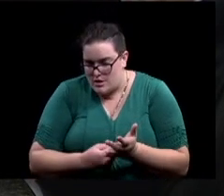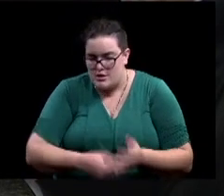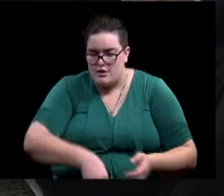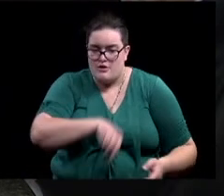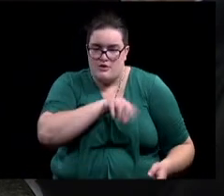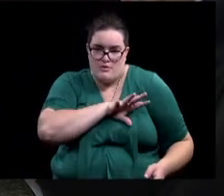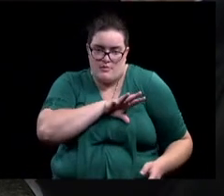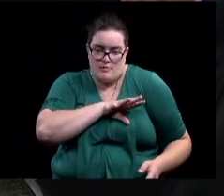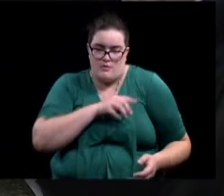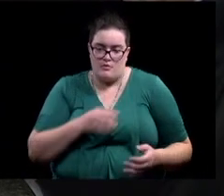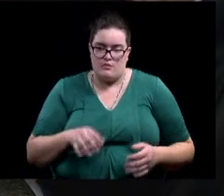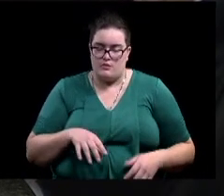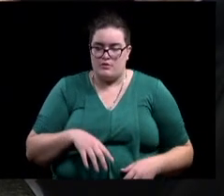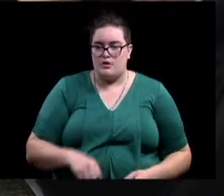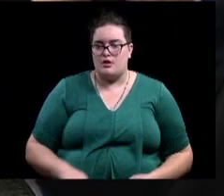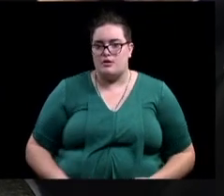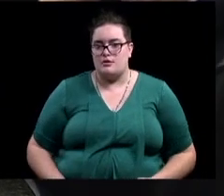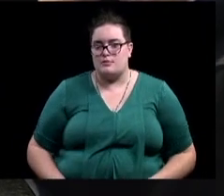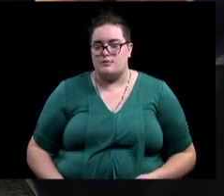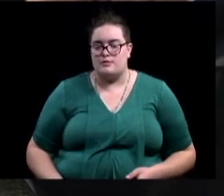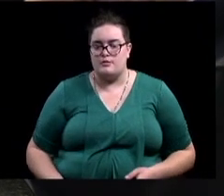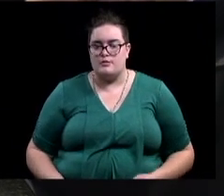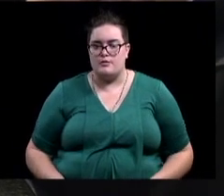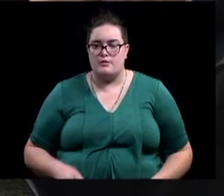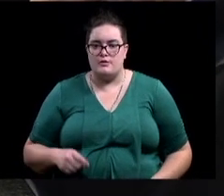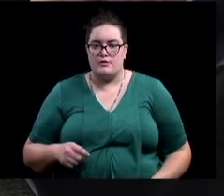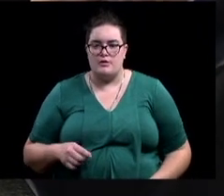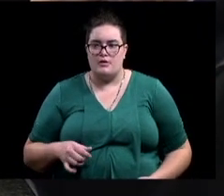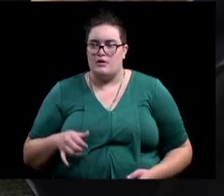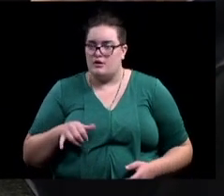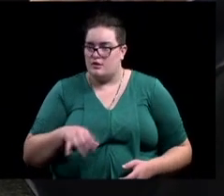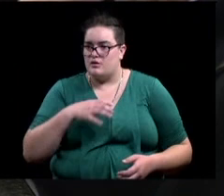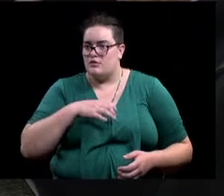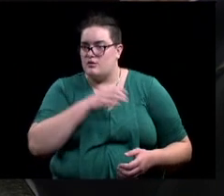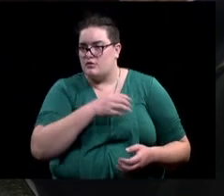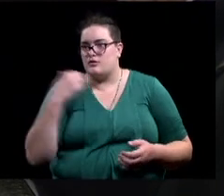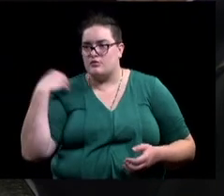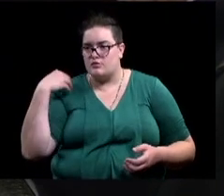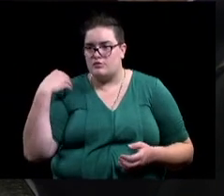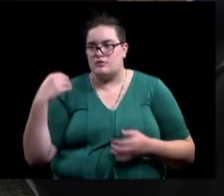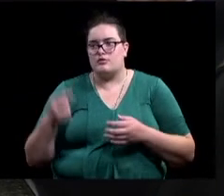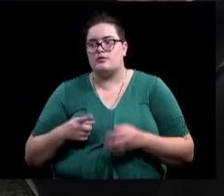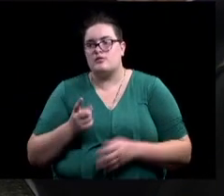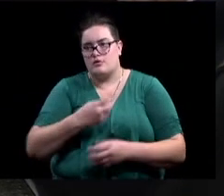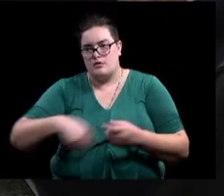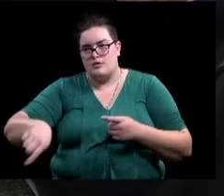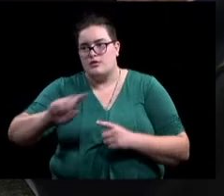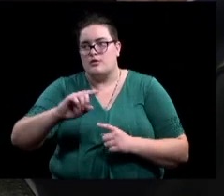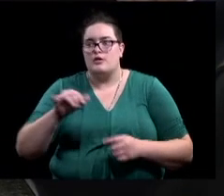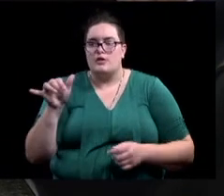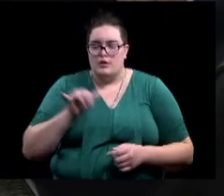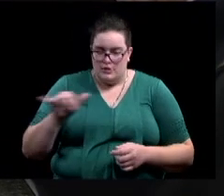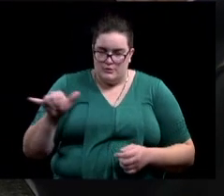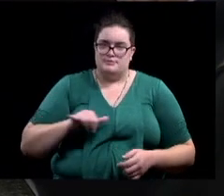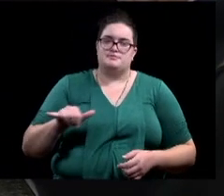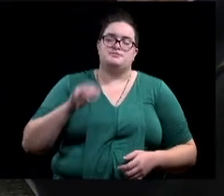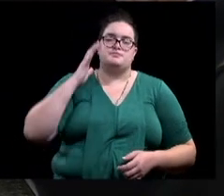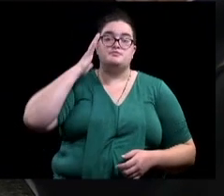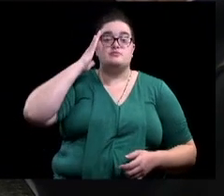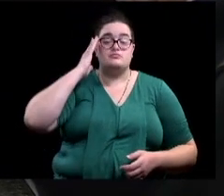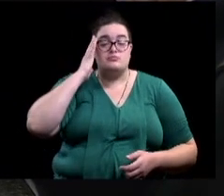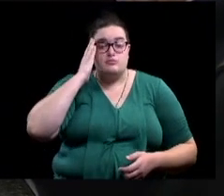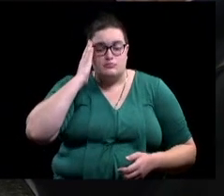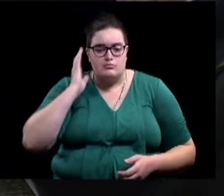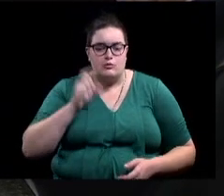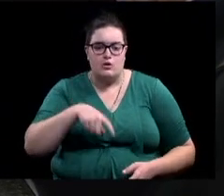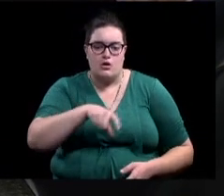but it's also accountability for our public. And I think our officers see that. Particularly for